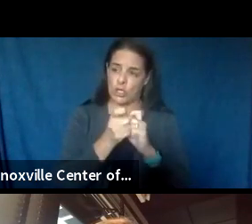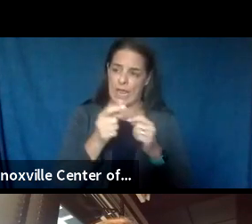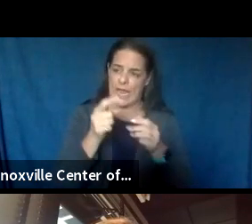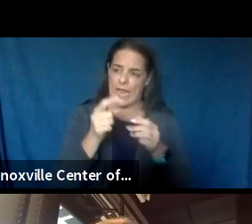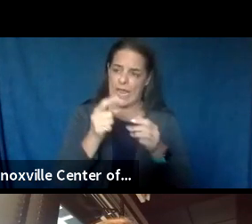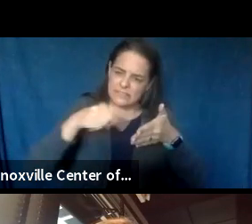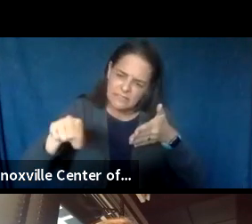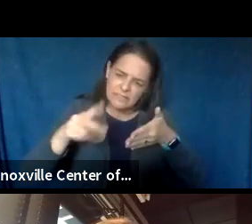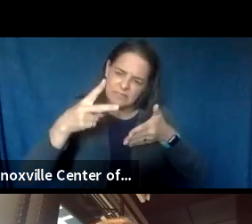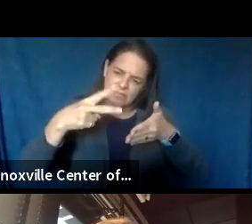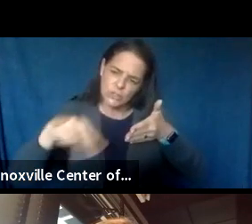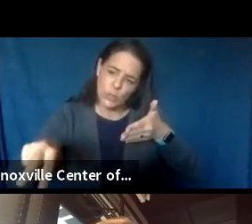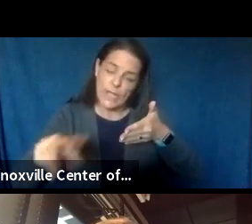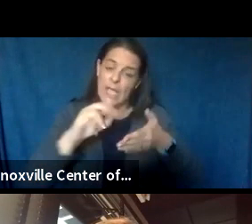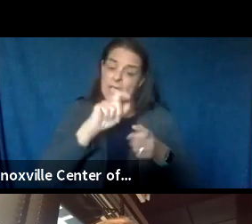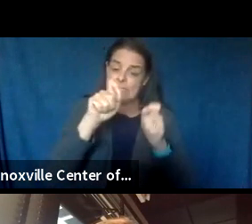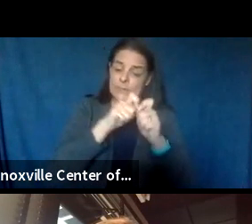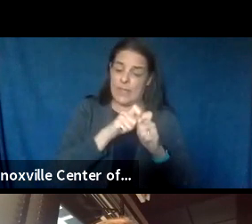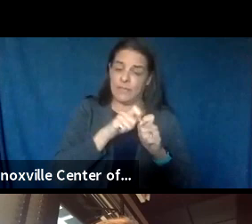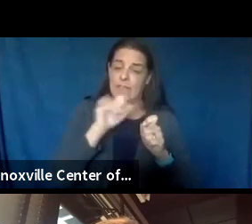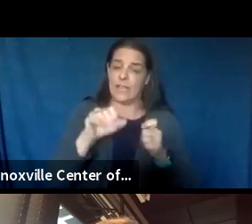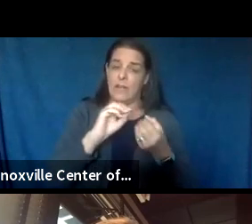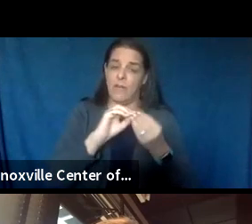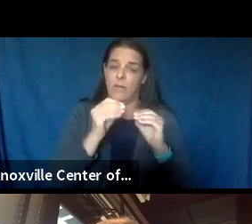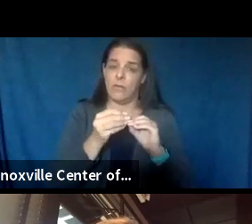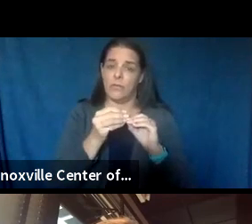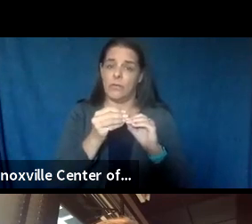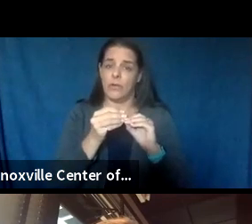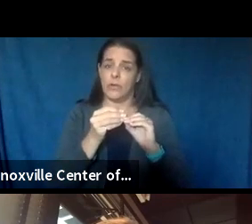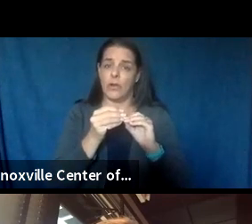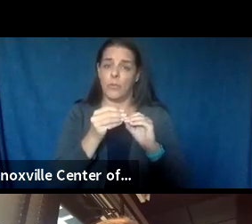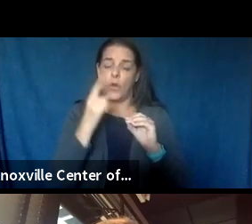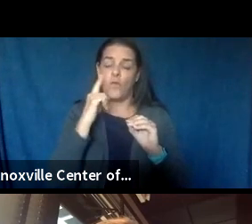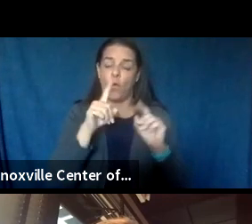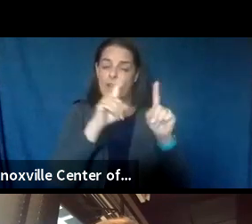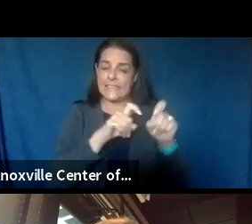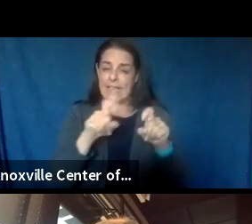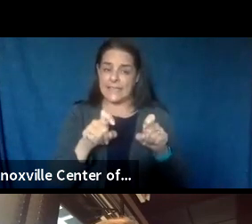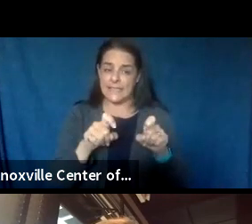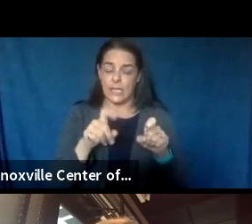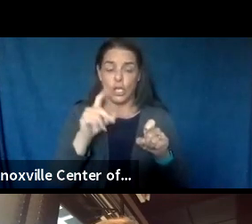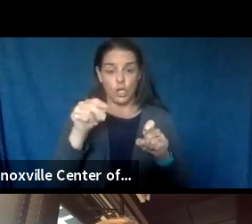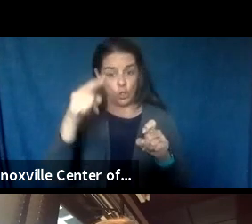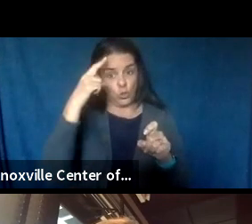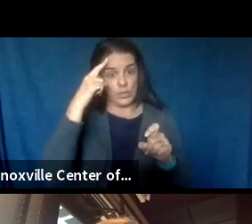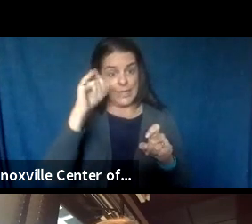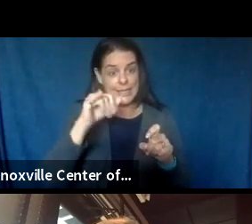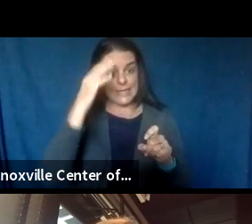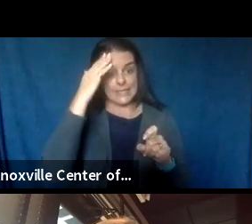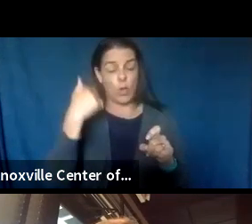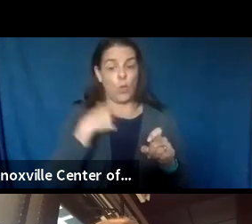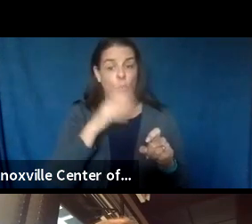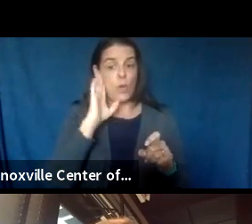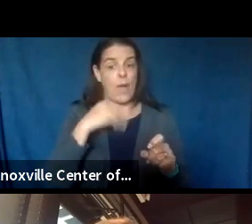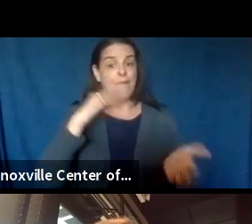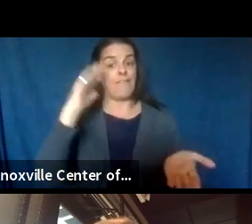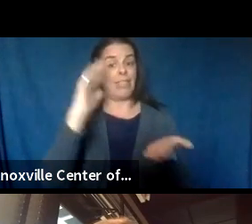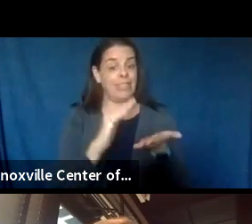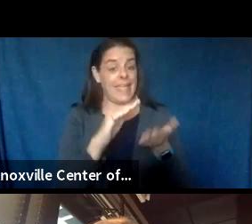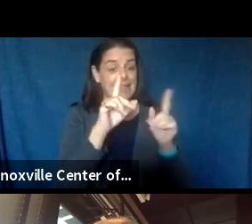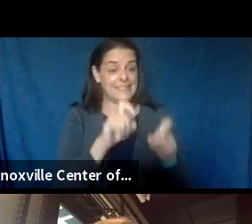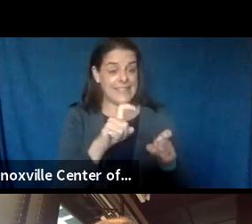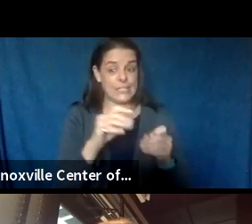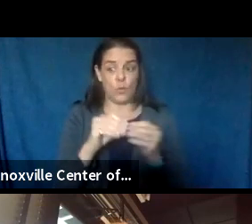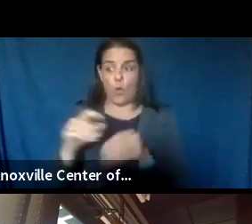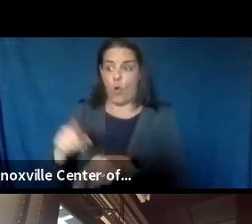and specifically number 2 on testing. Is it that we will have less testing, longer